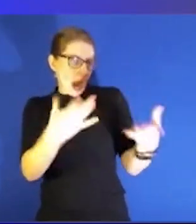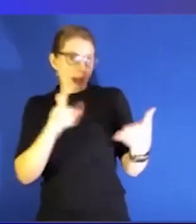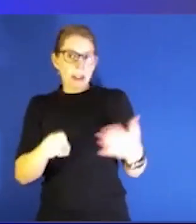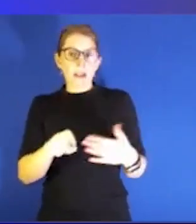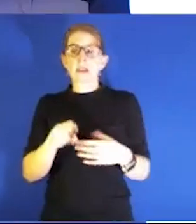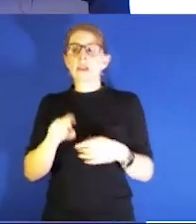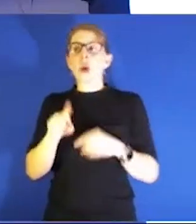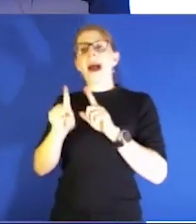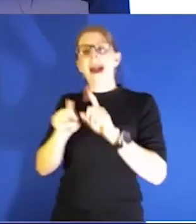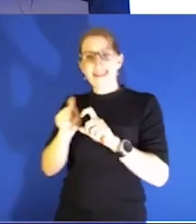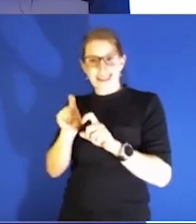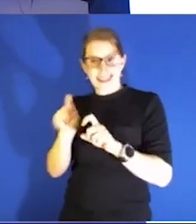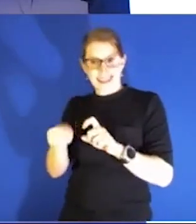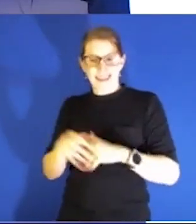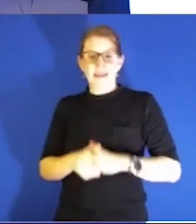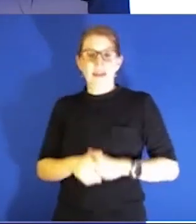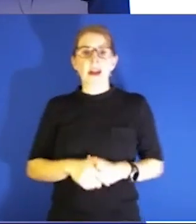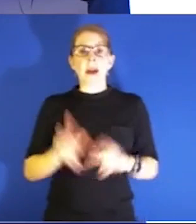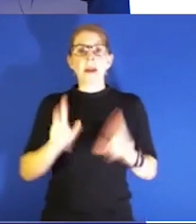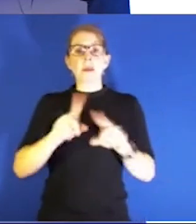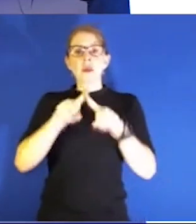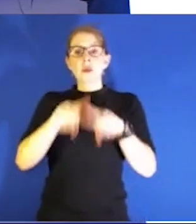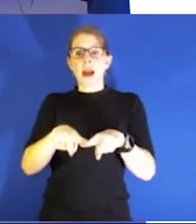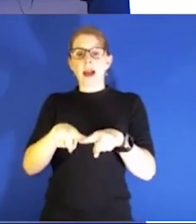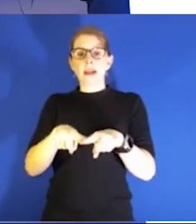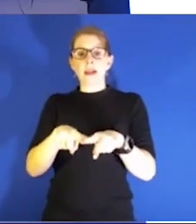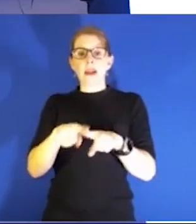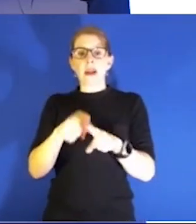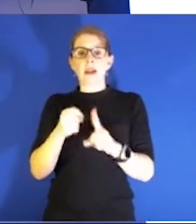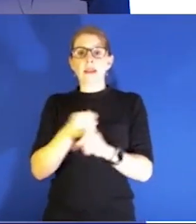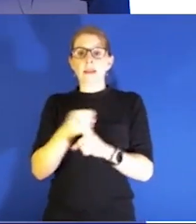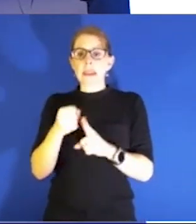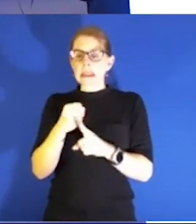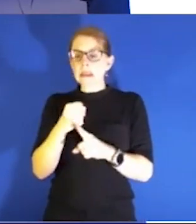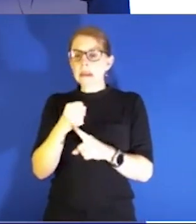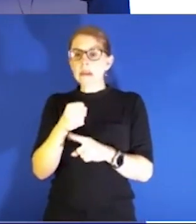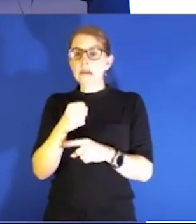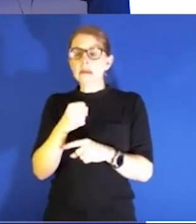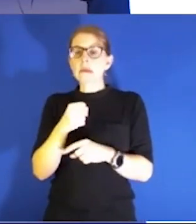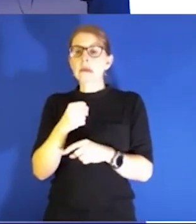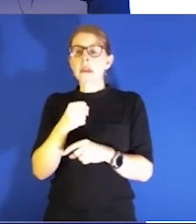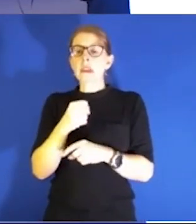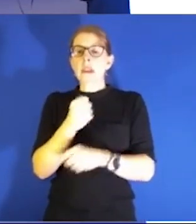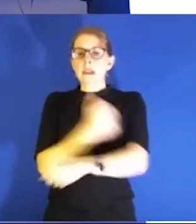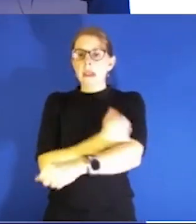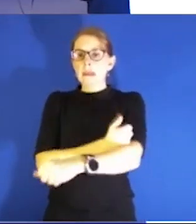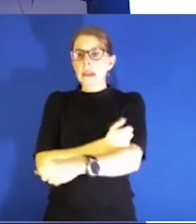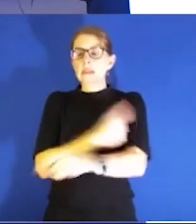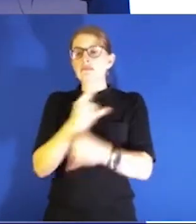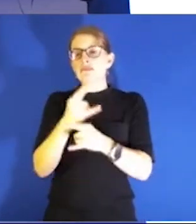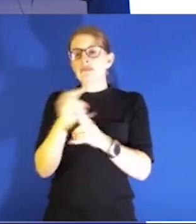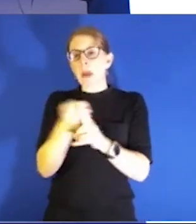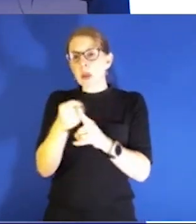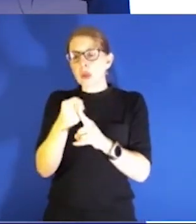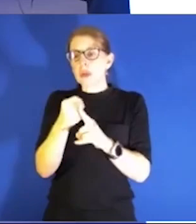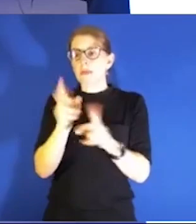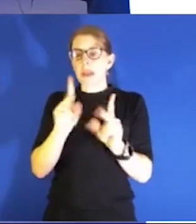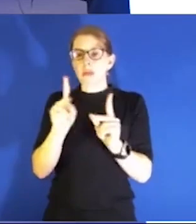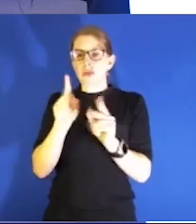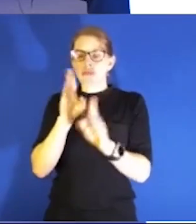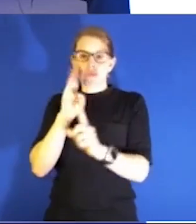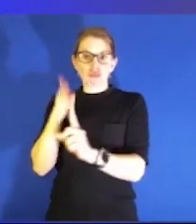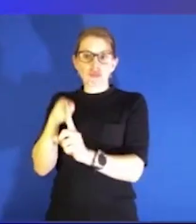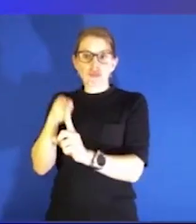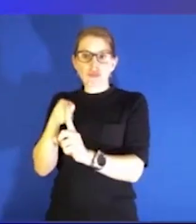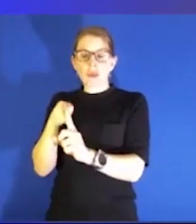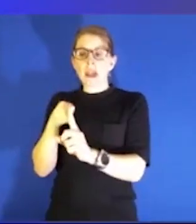And what about people who rely on substance abuse, alcohol? That certainly can be a wrong way to grieve, correct? Yeah. Yeah, I think